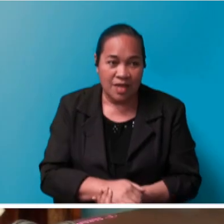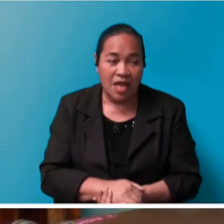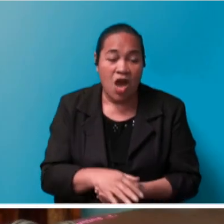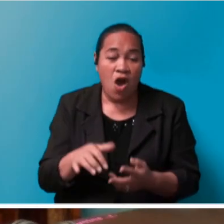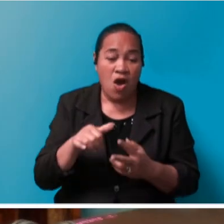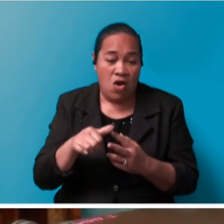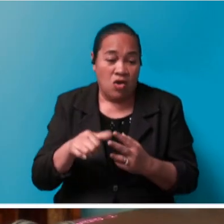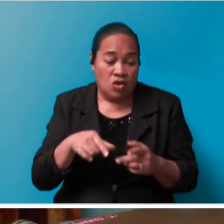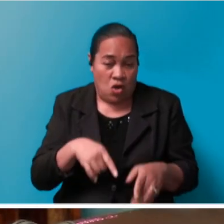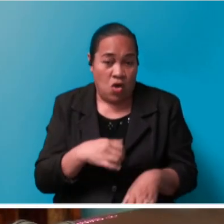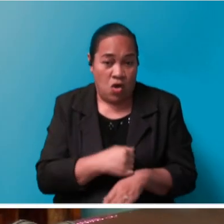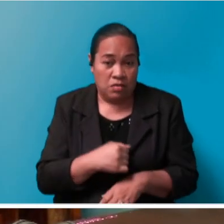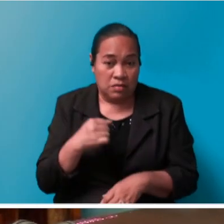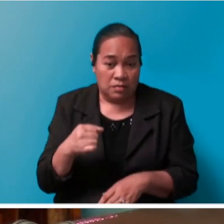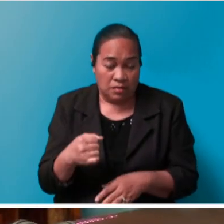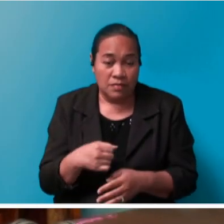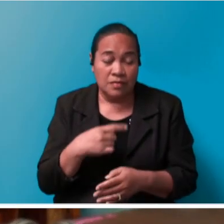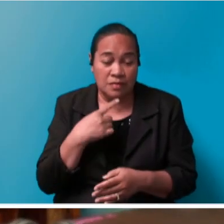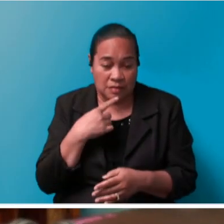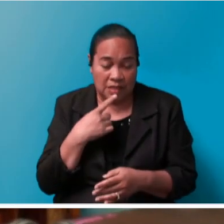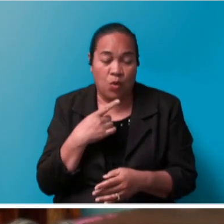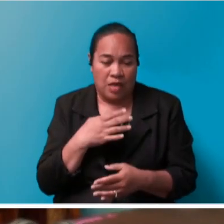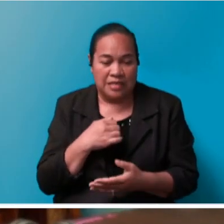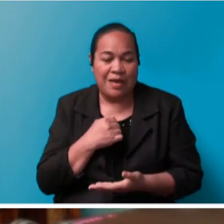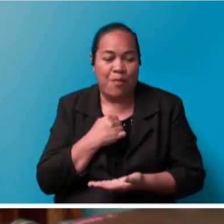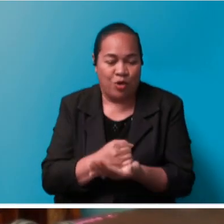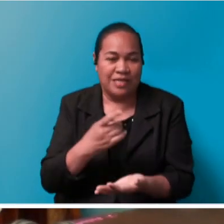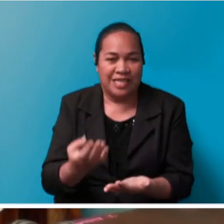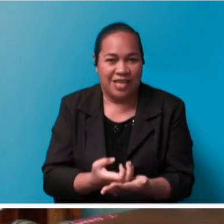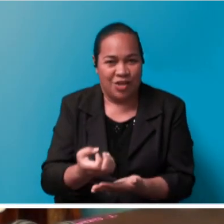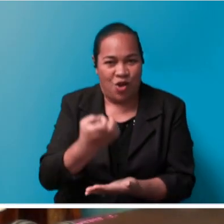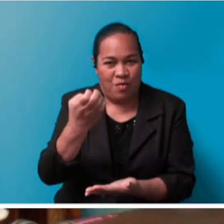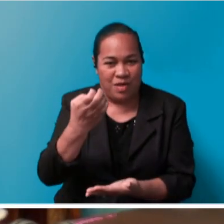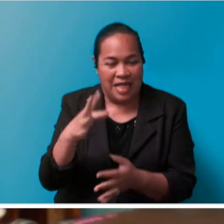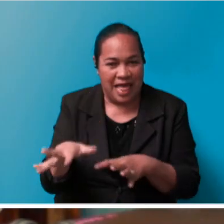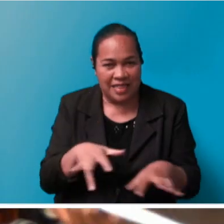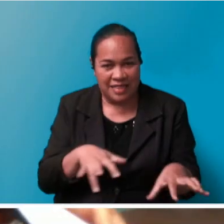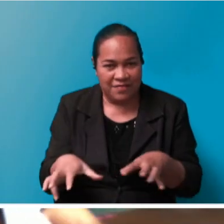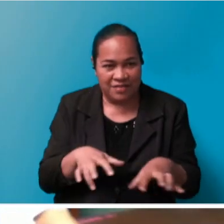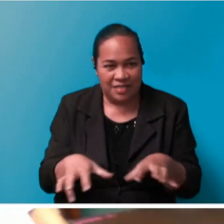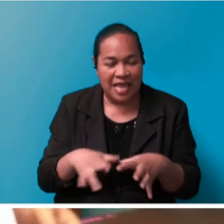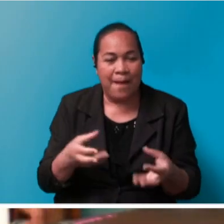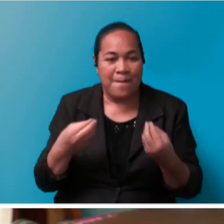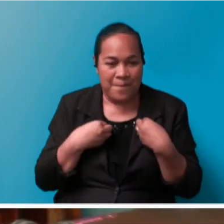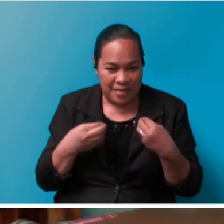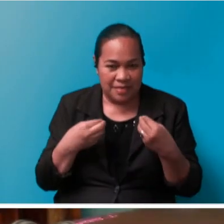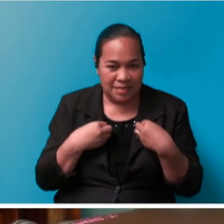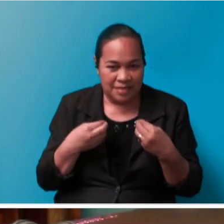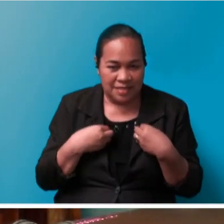government is also supporting economic activity and business activity in